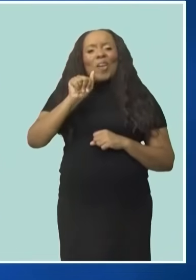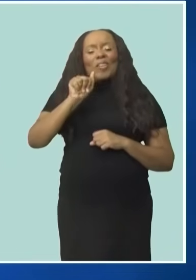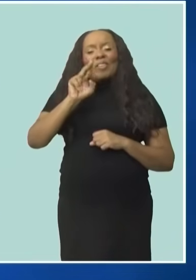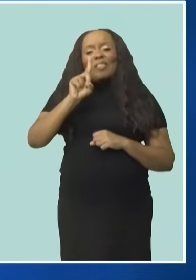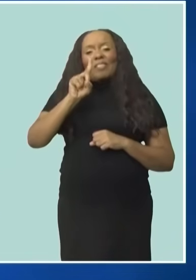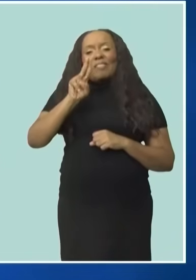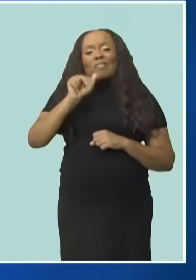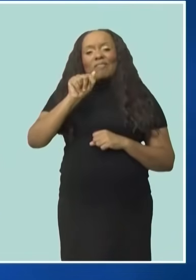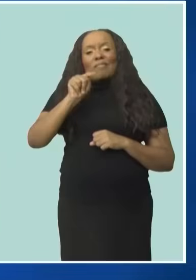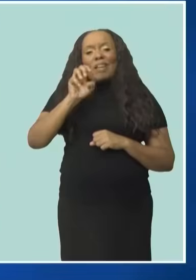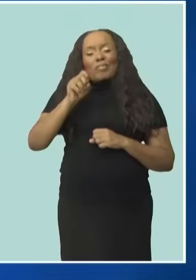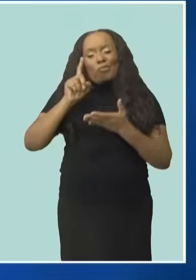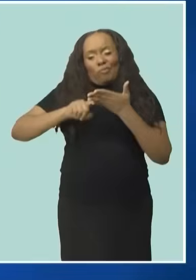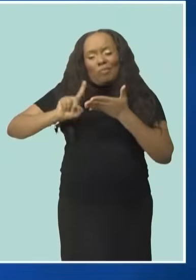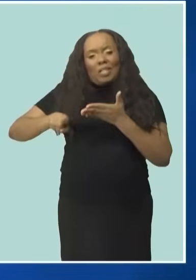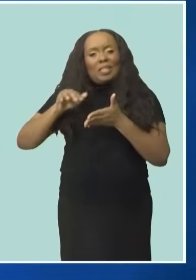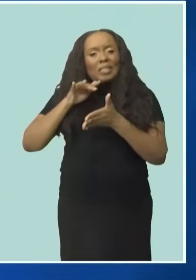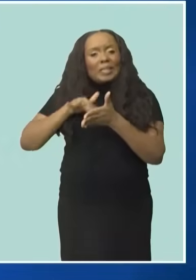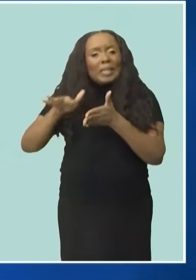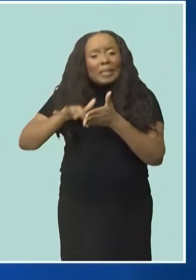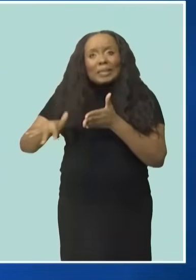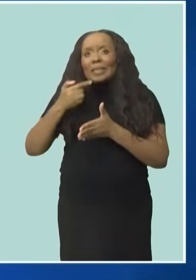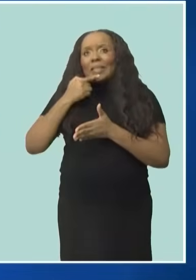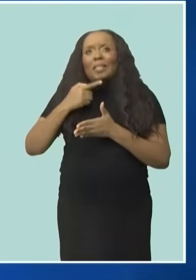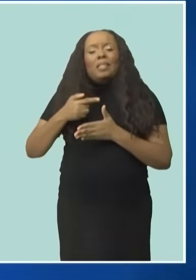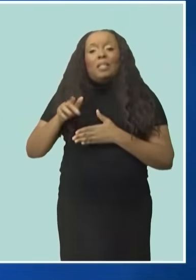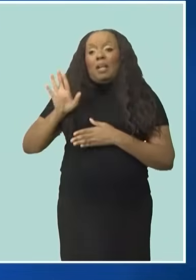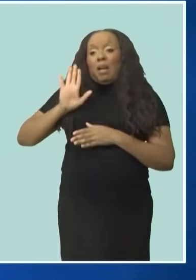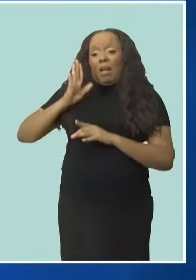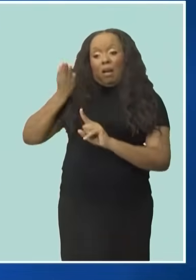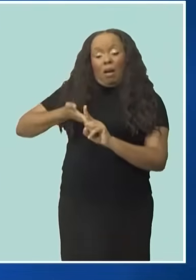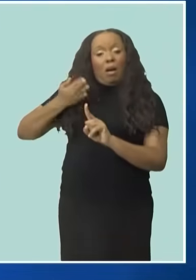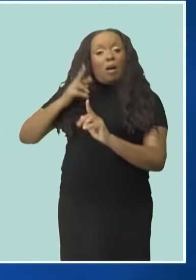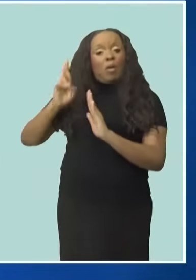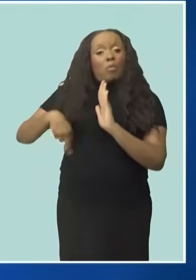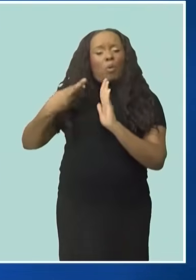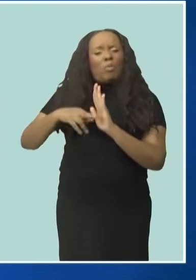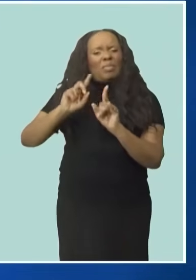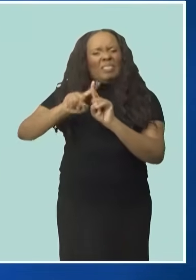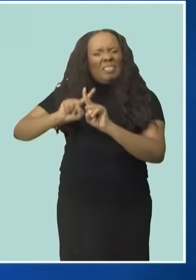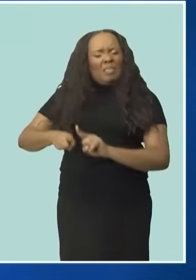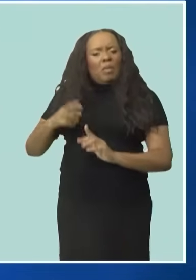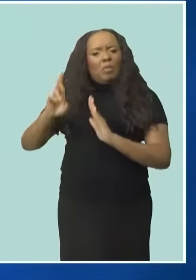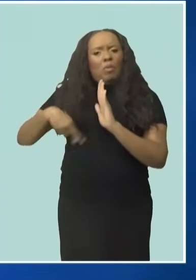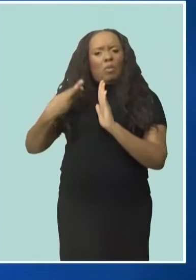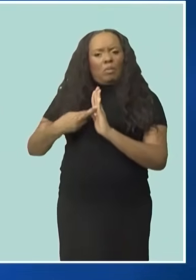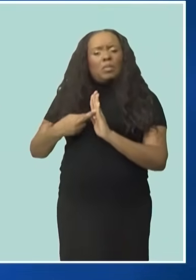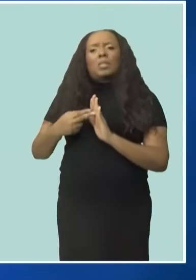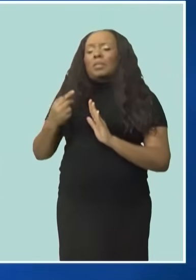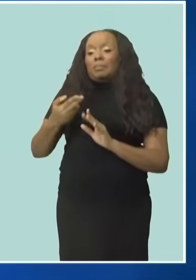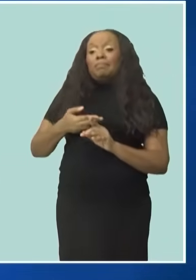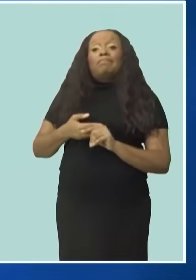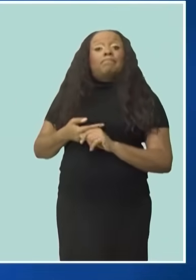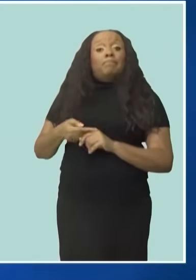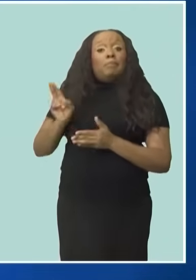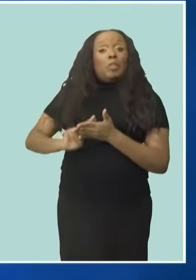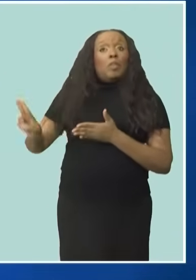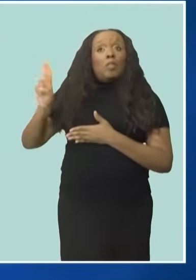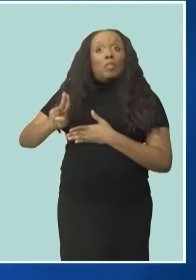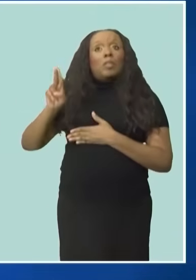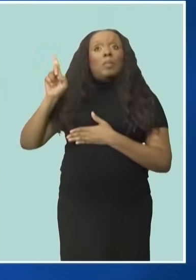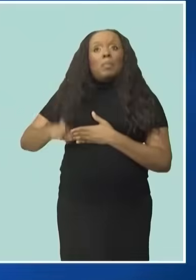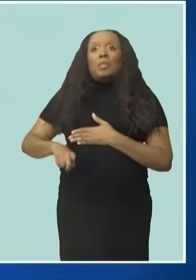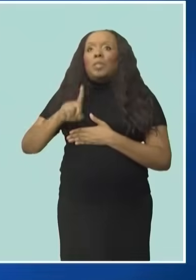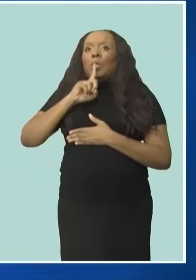and research, says during her many roles, she determined that the university must function as a think